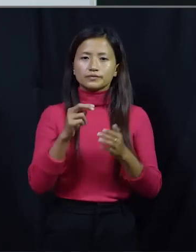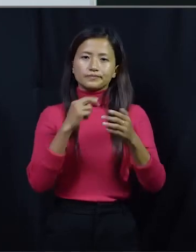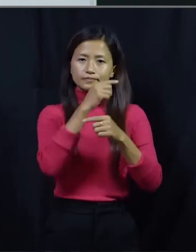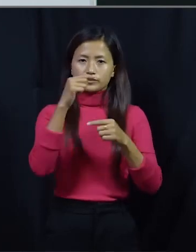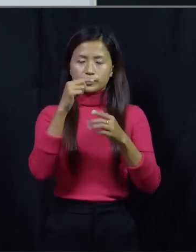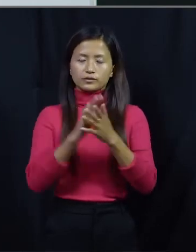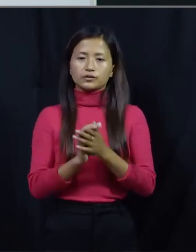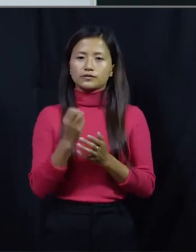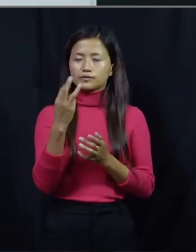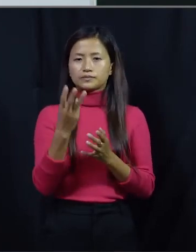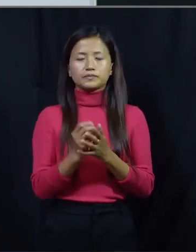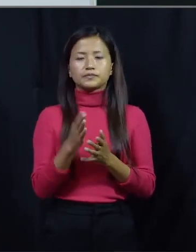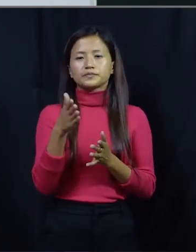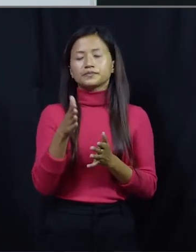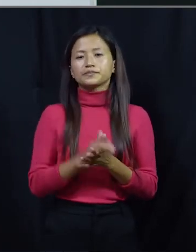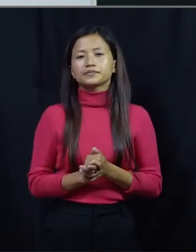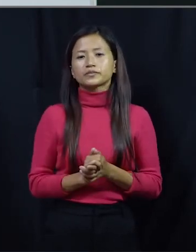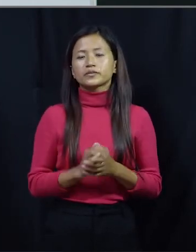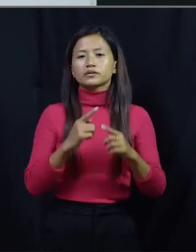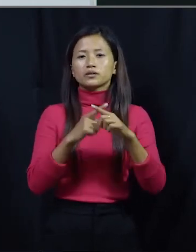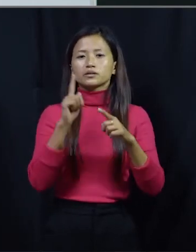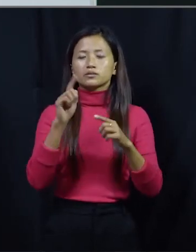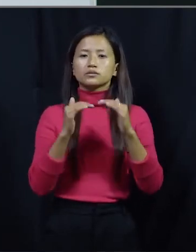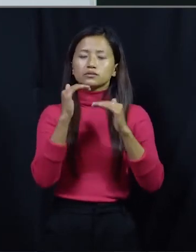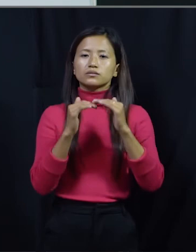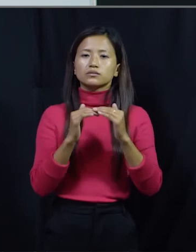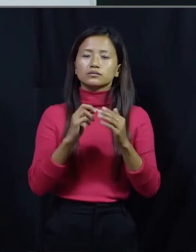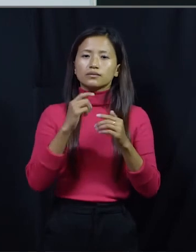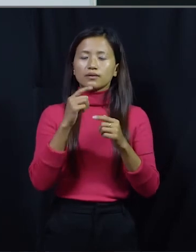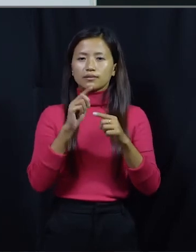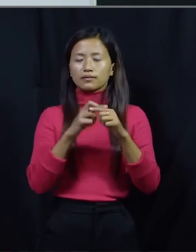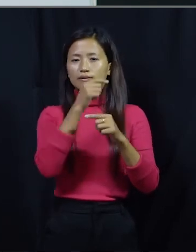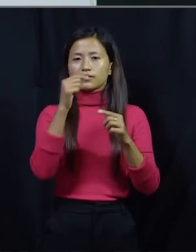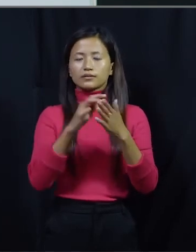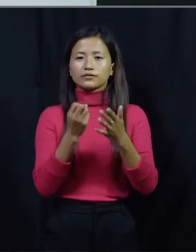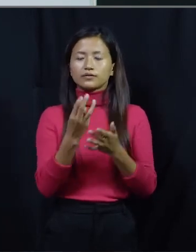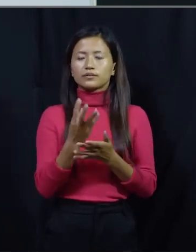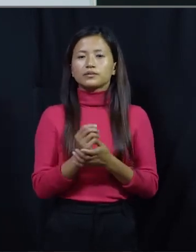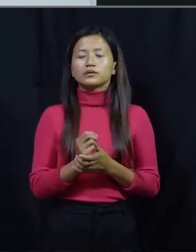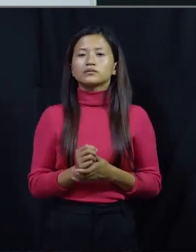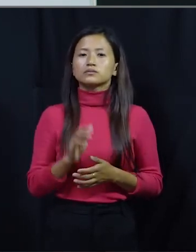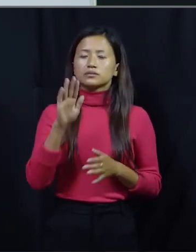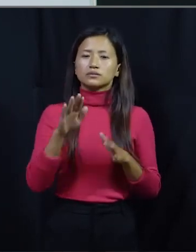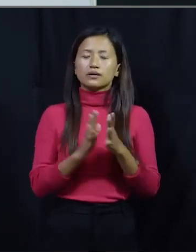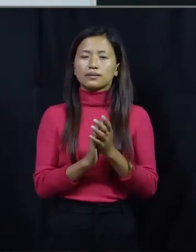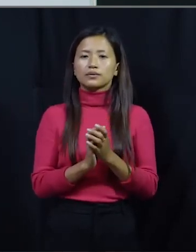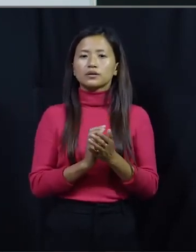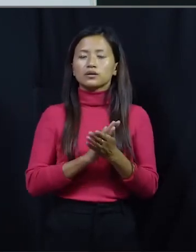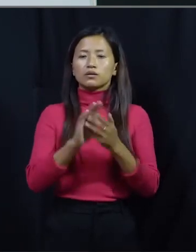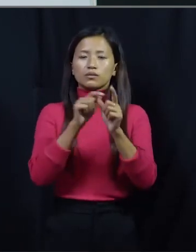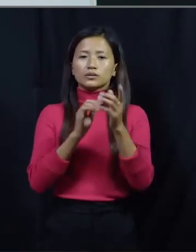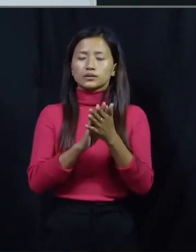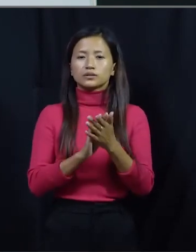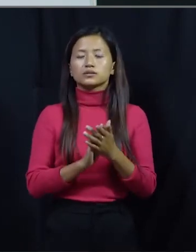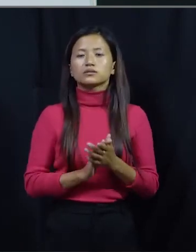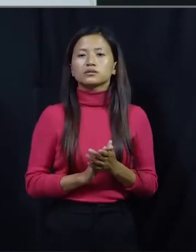here. And it is saying that x1 is equal to some negative number, right? So it is not happening. So we have to avoid this. Then